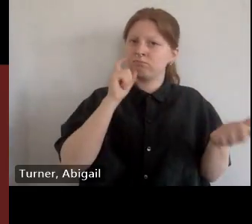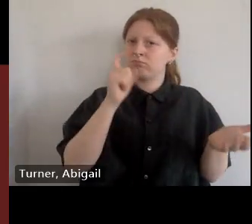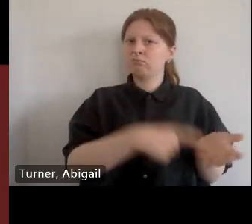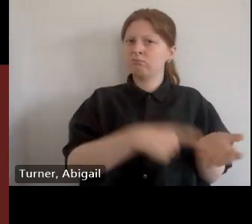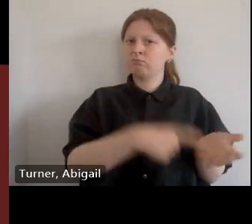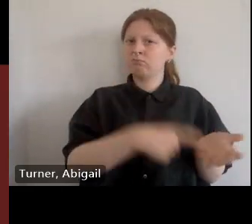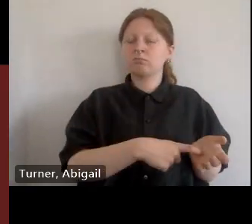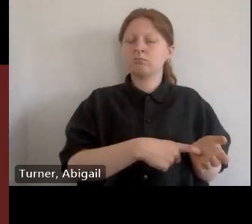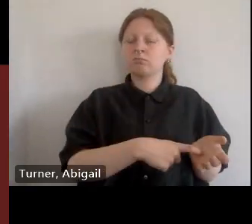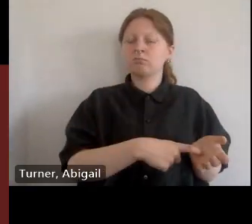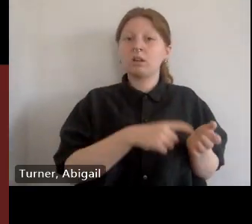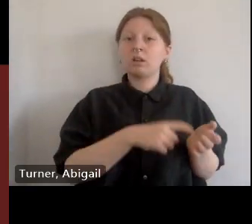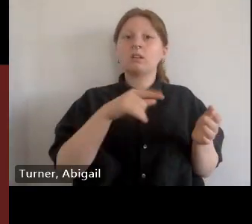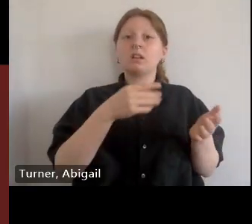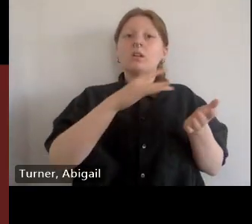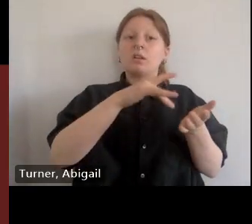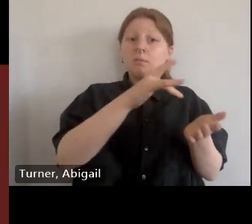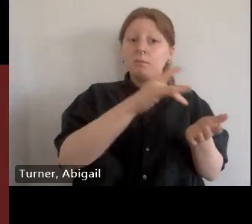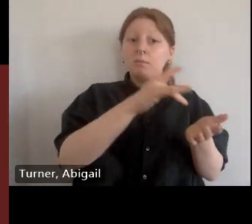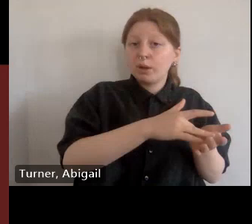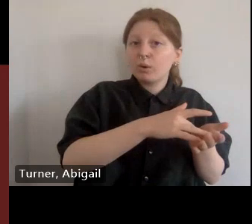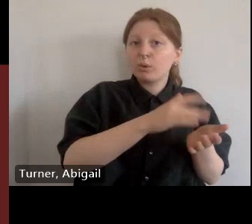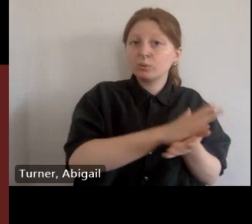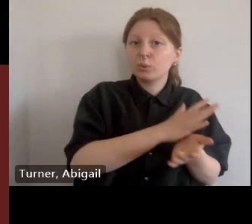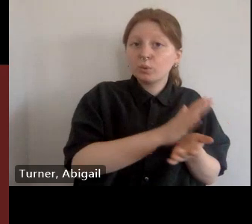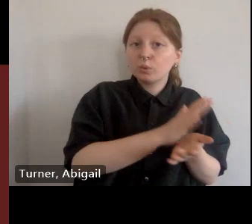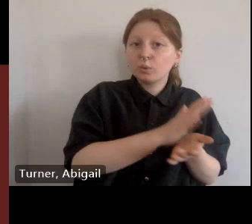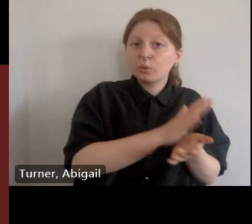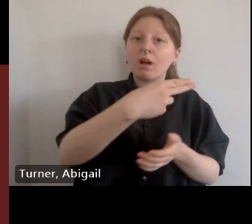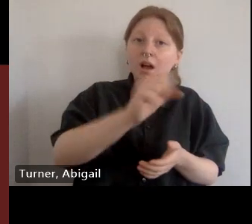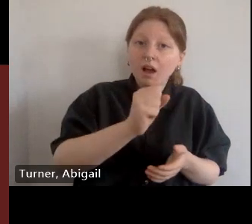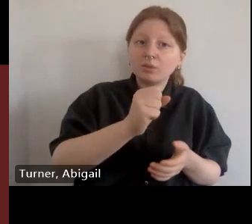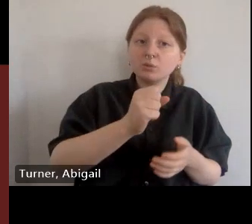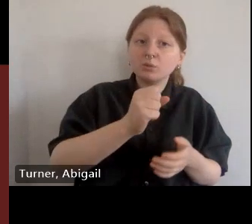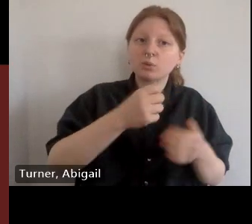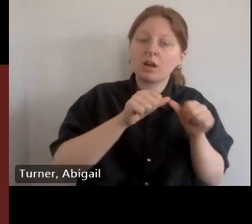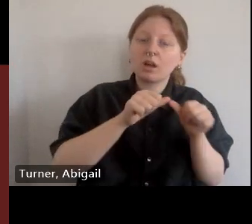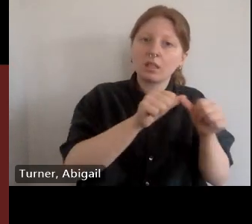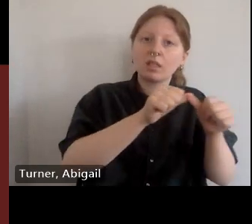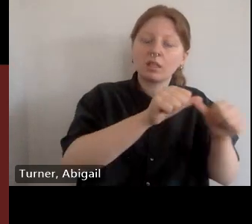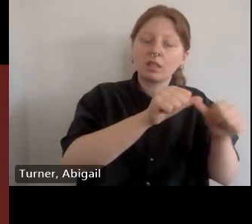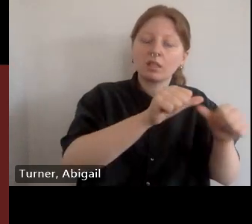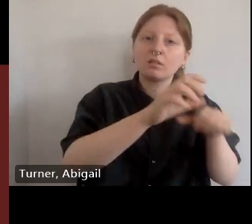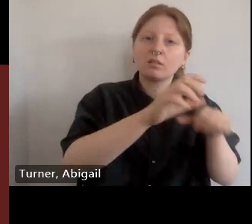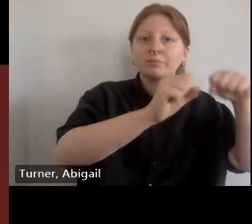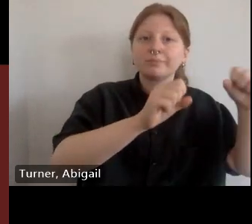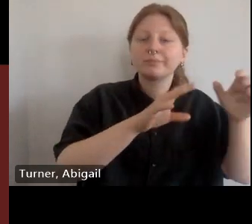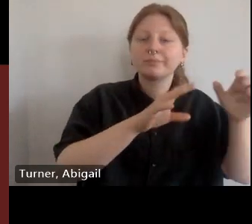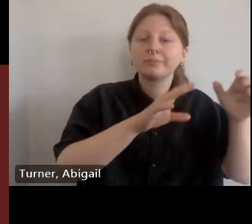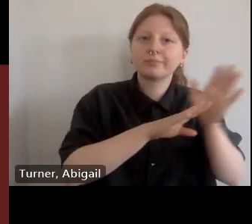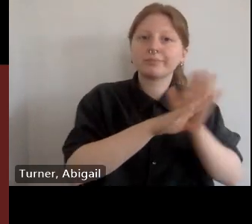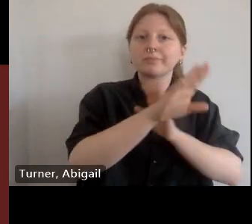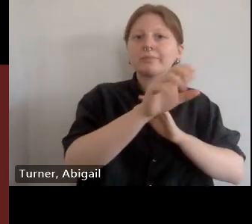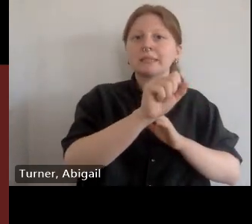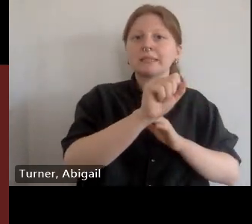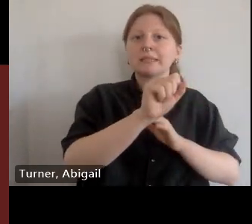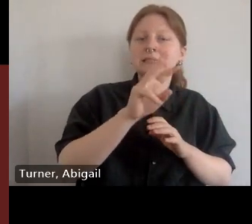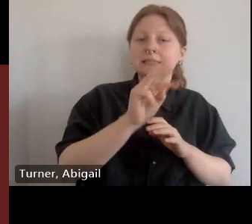middle school and high school and started to pursue advanced education opportunities. Then the